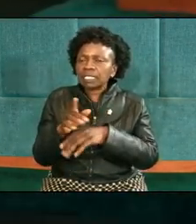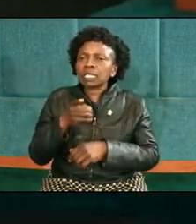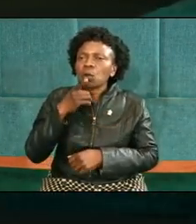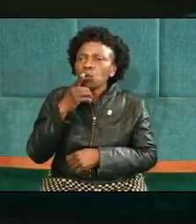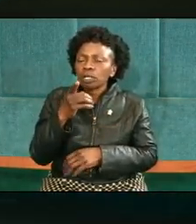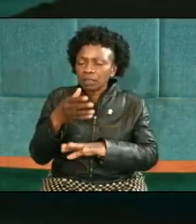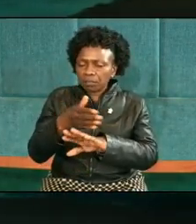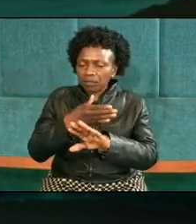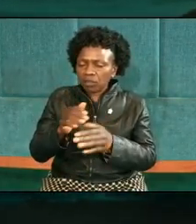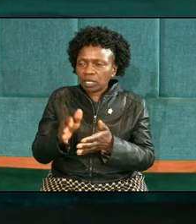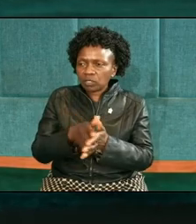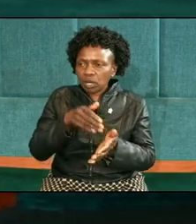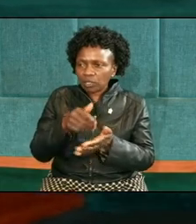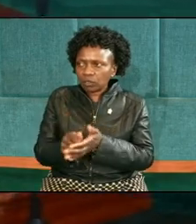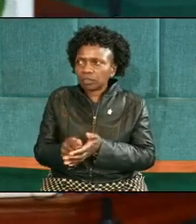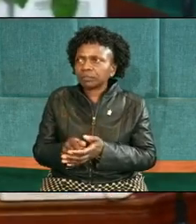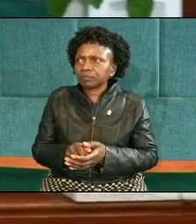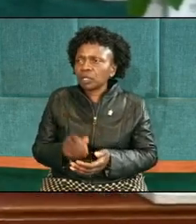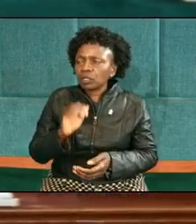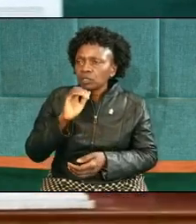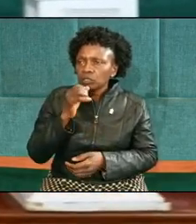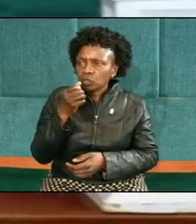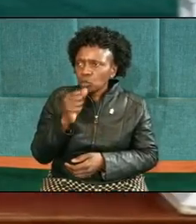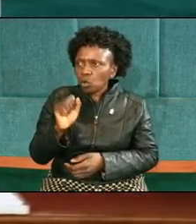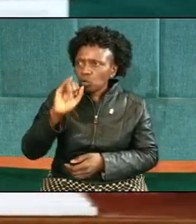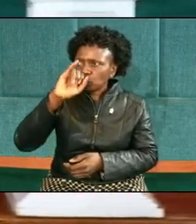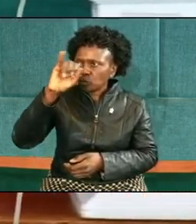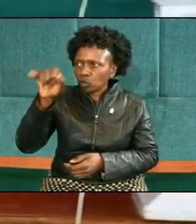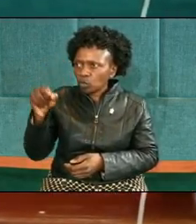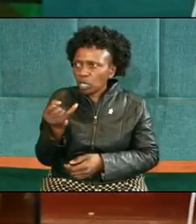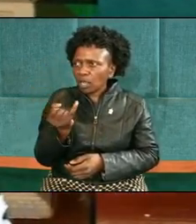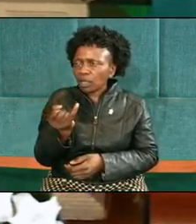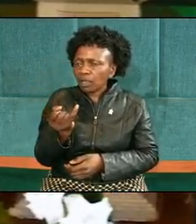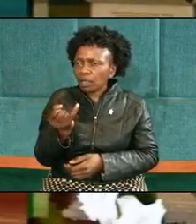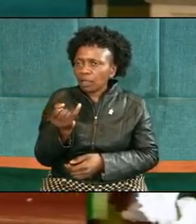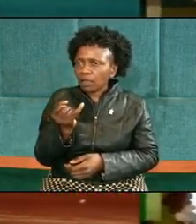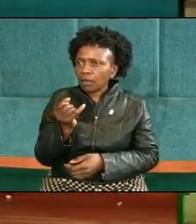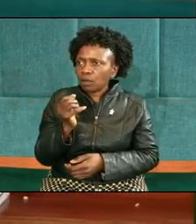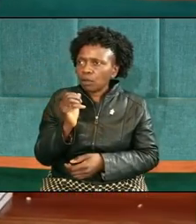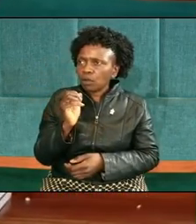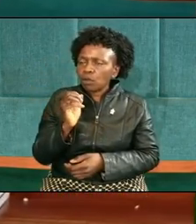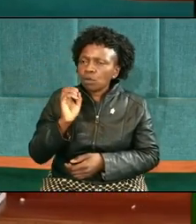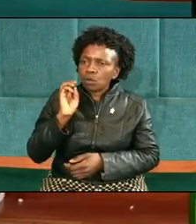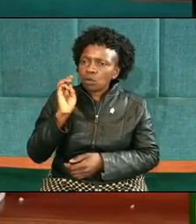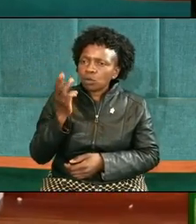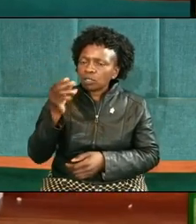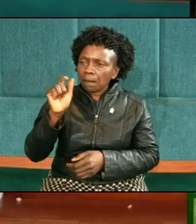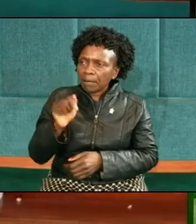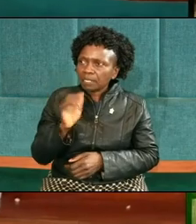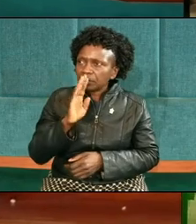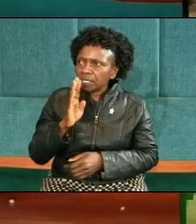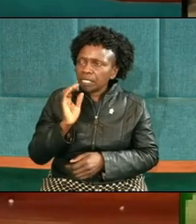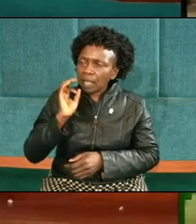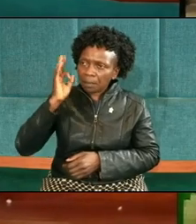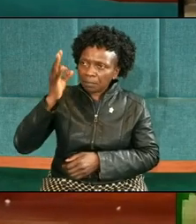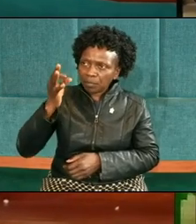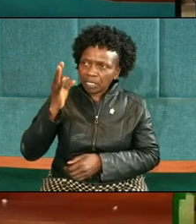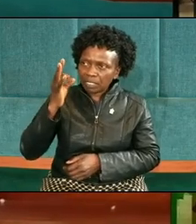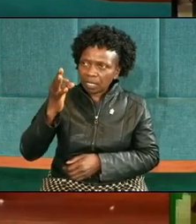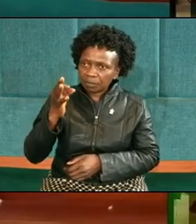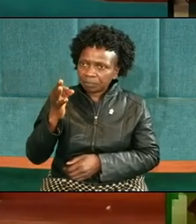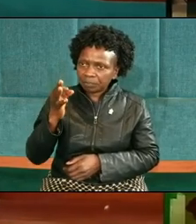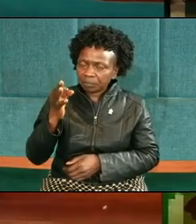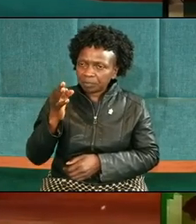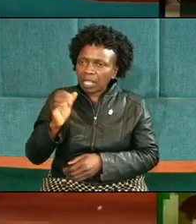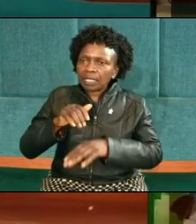Before destruction, he always sent a warning. So Jonah was supposed to be the preacher that delivers the warning.